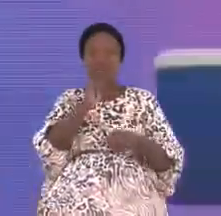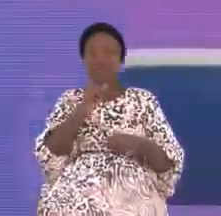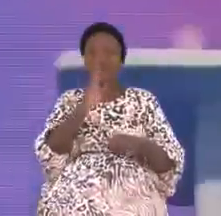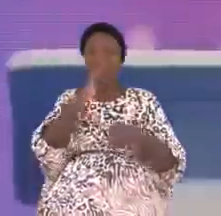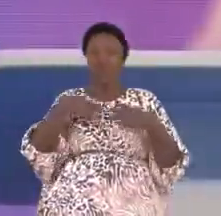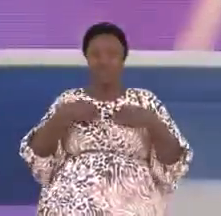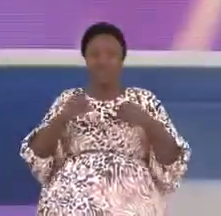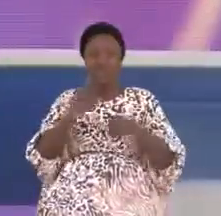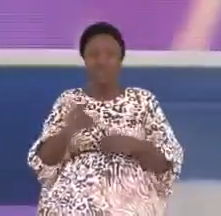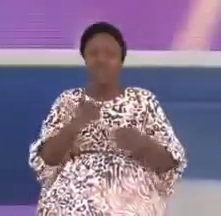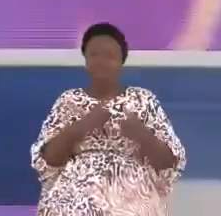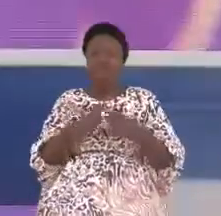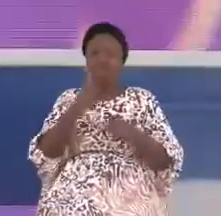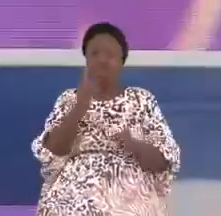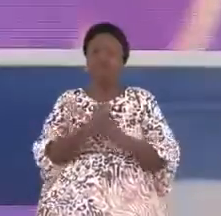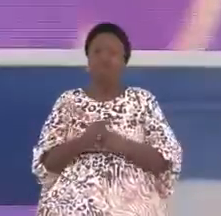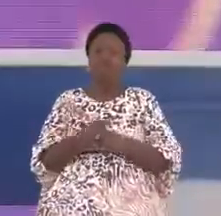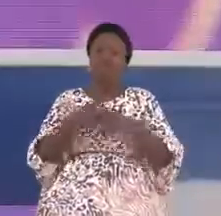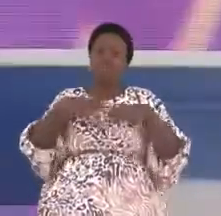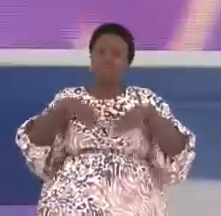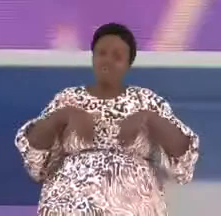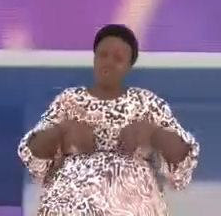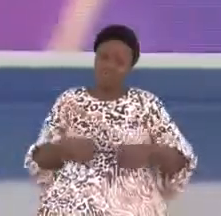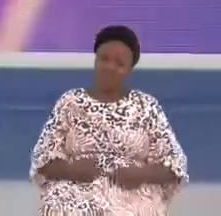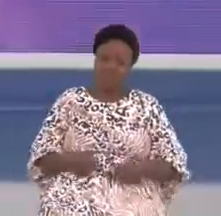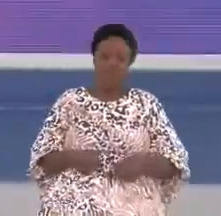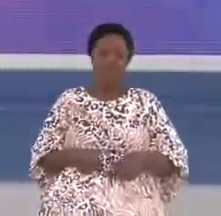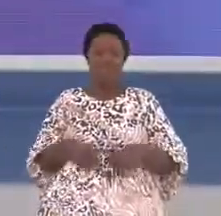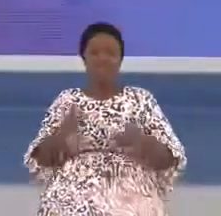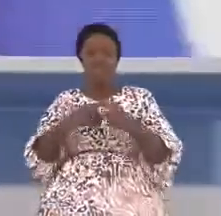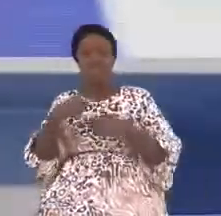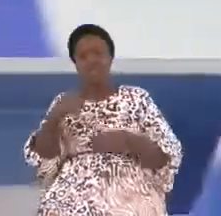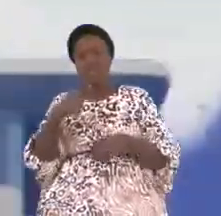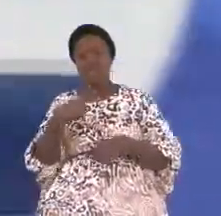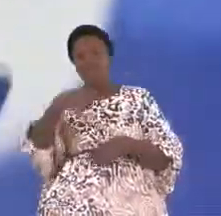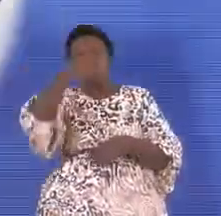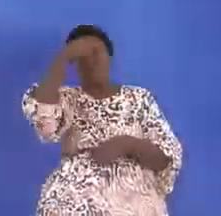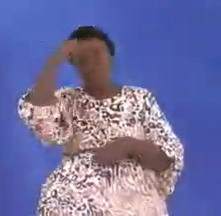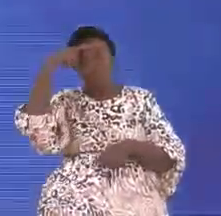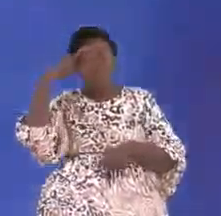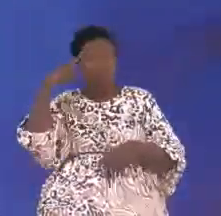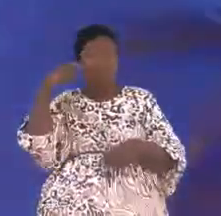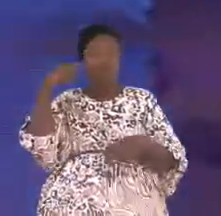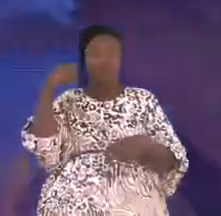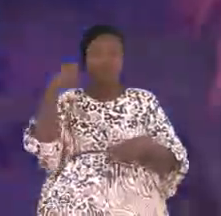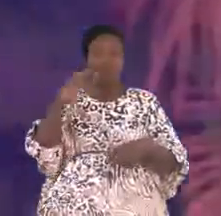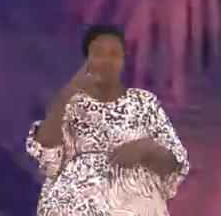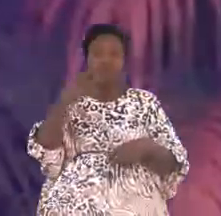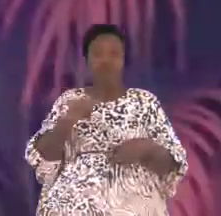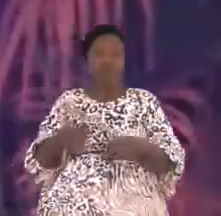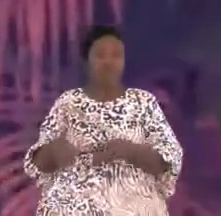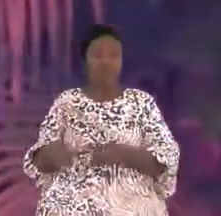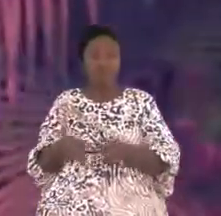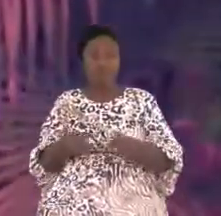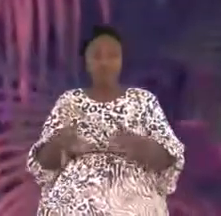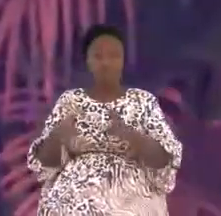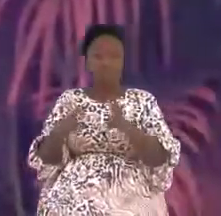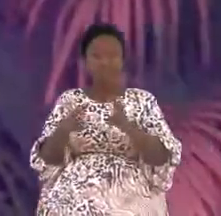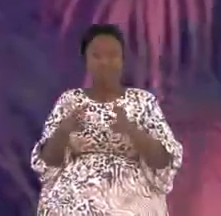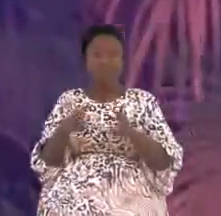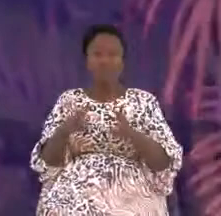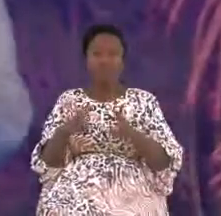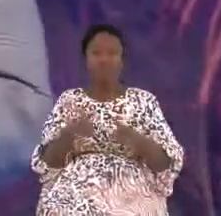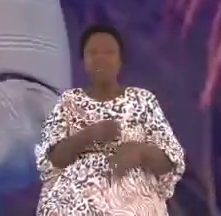they were just fed up and it says because of the way they were